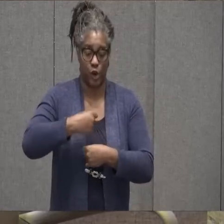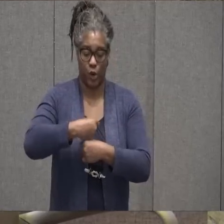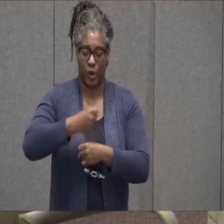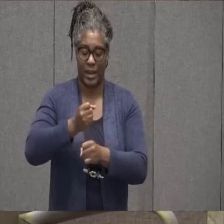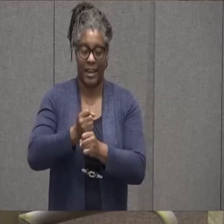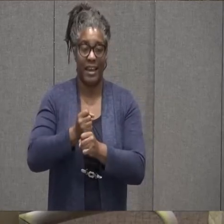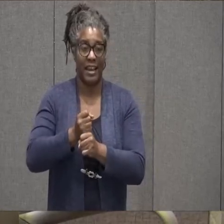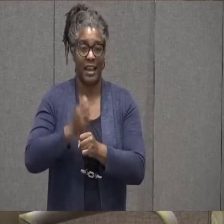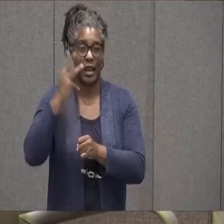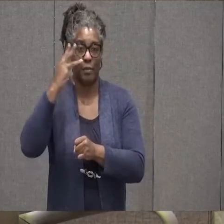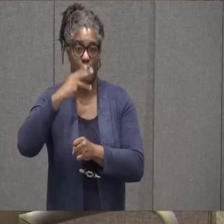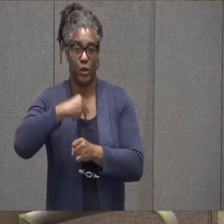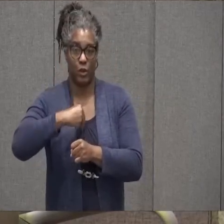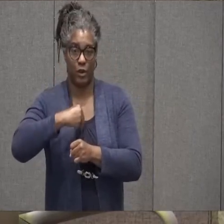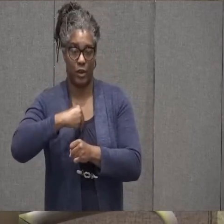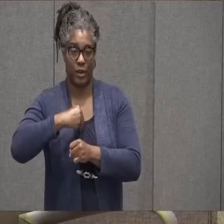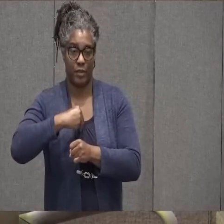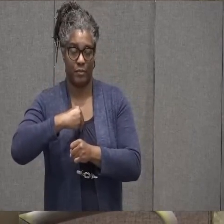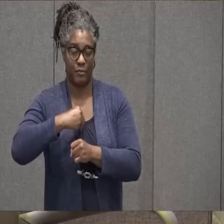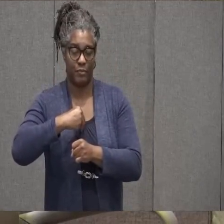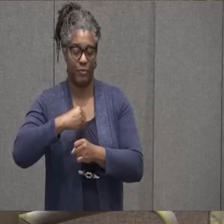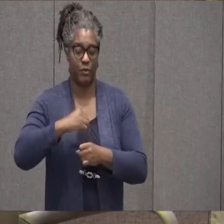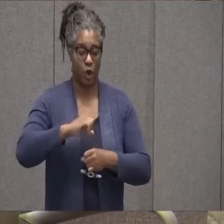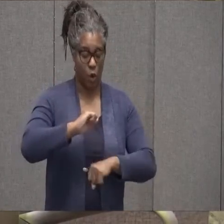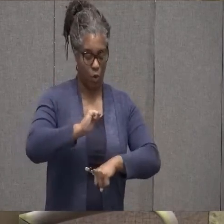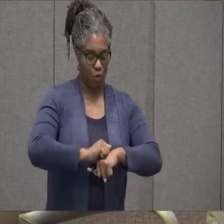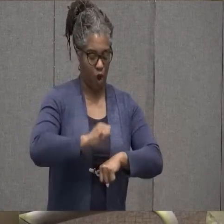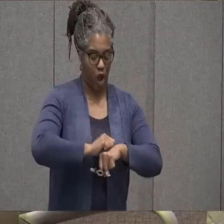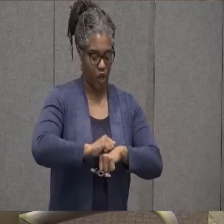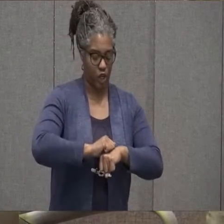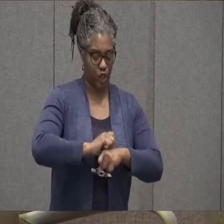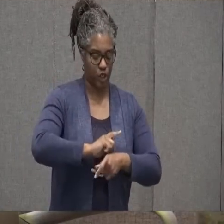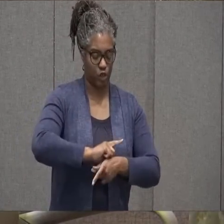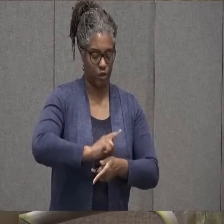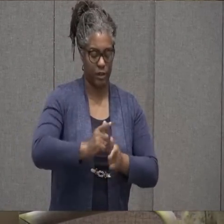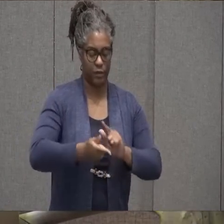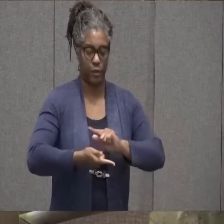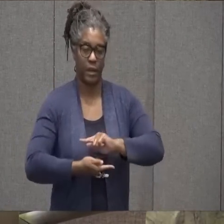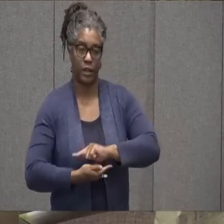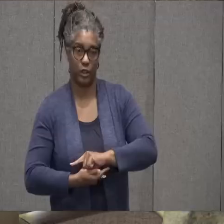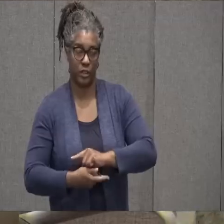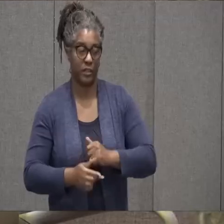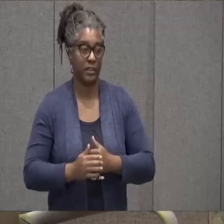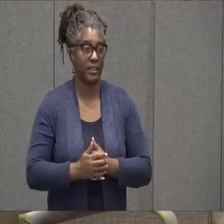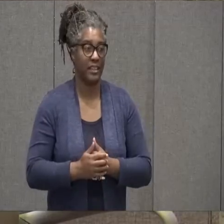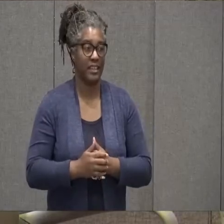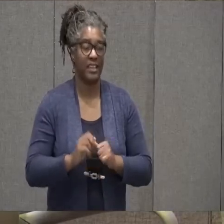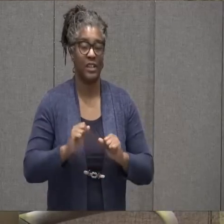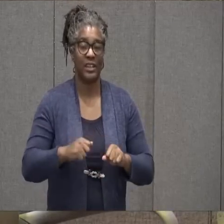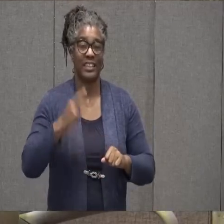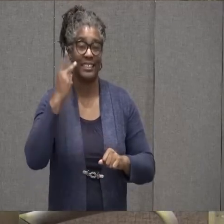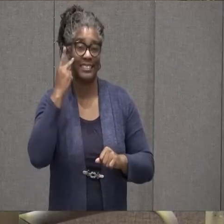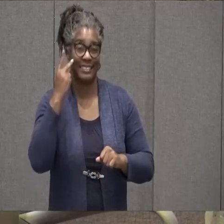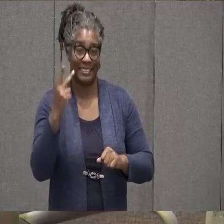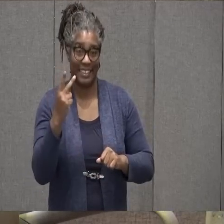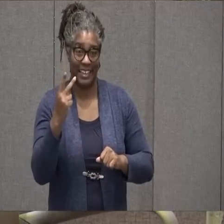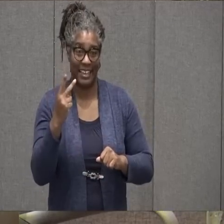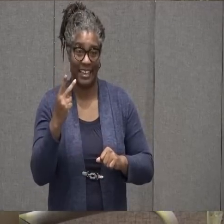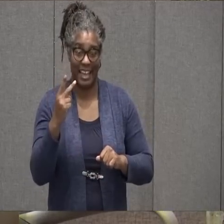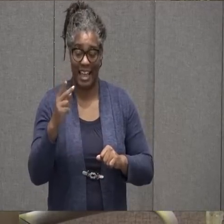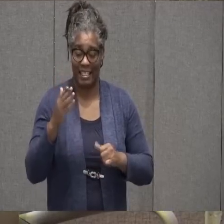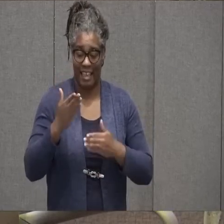Rock transformation. And you can see that I've used some endings. I used an exclamation